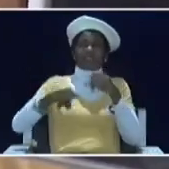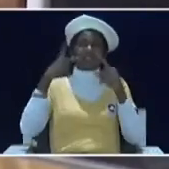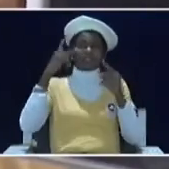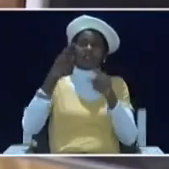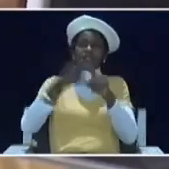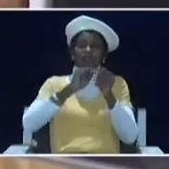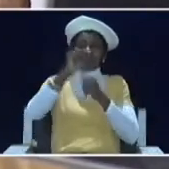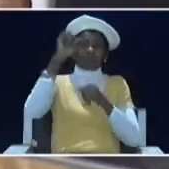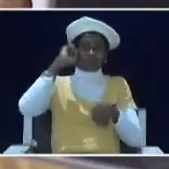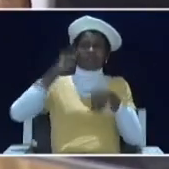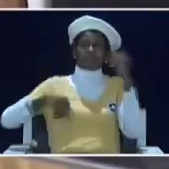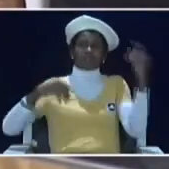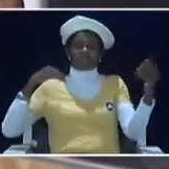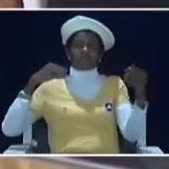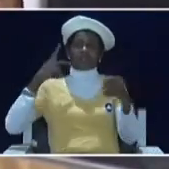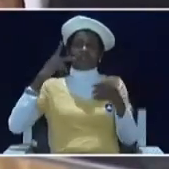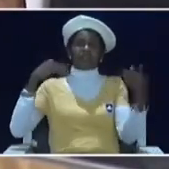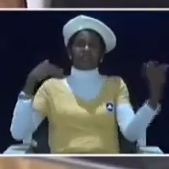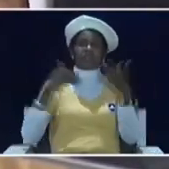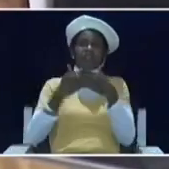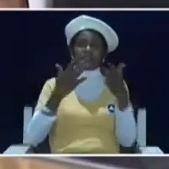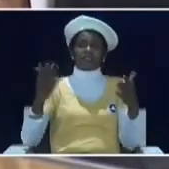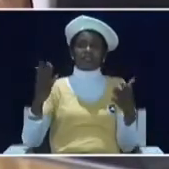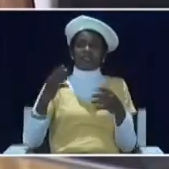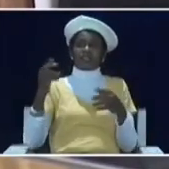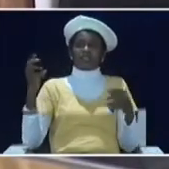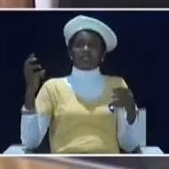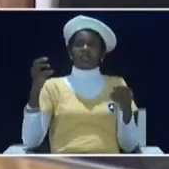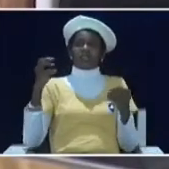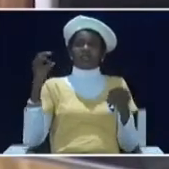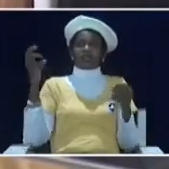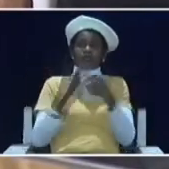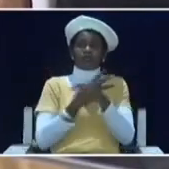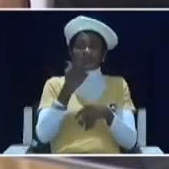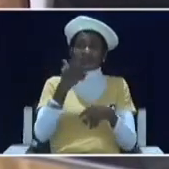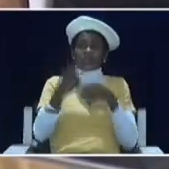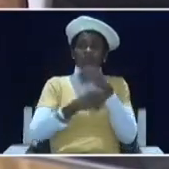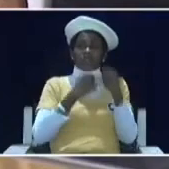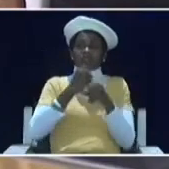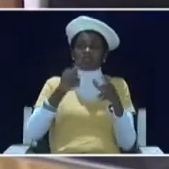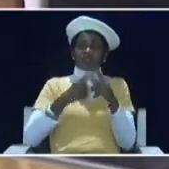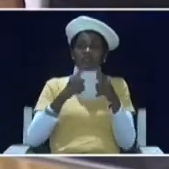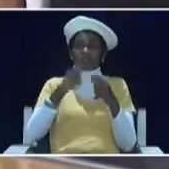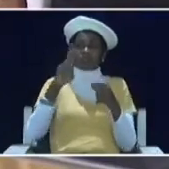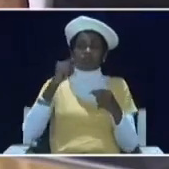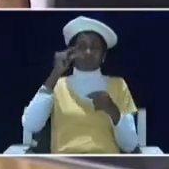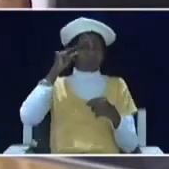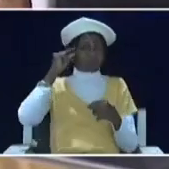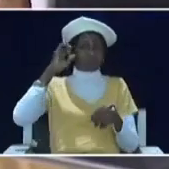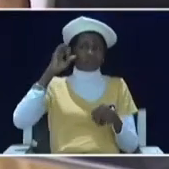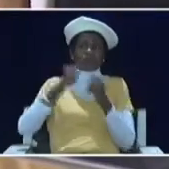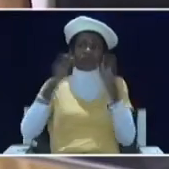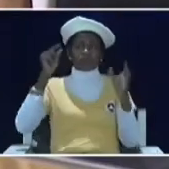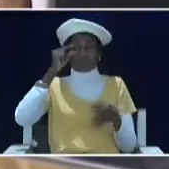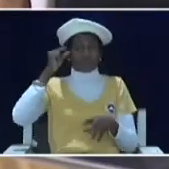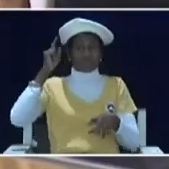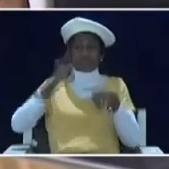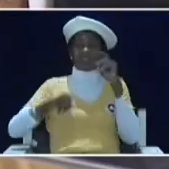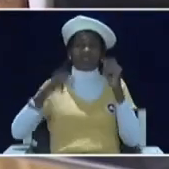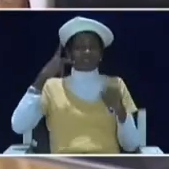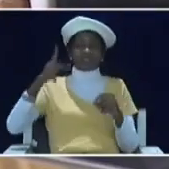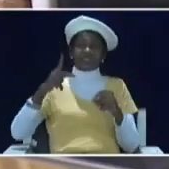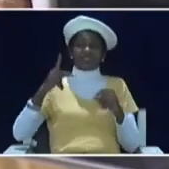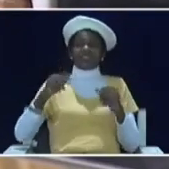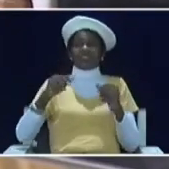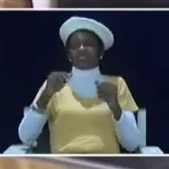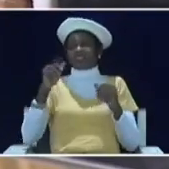far, I can't see near object. Worse than 3 years ago that I have to be using glasses. Without my glasses, I can't see, I can't really